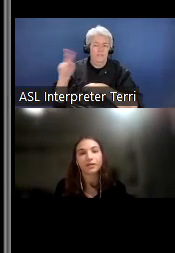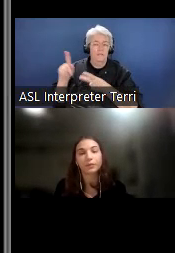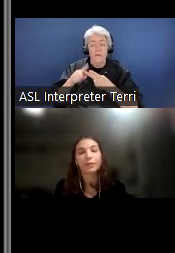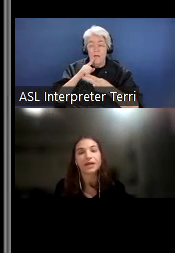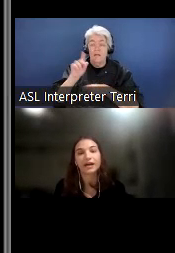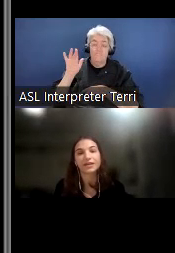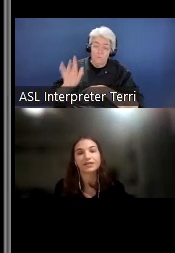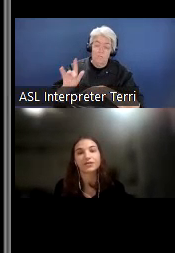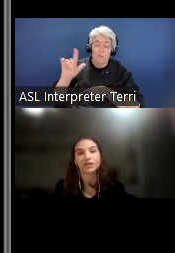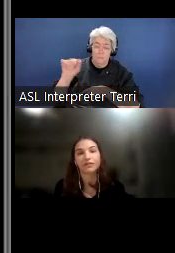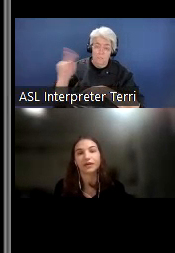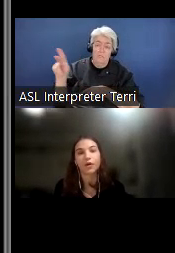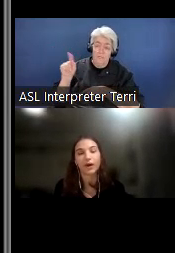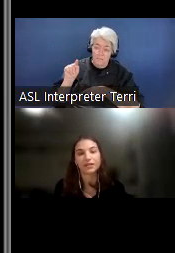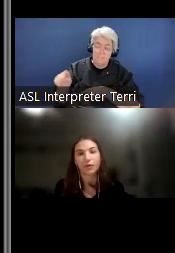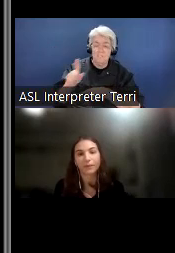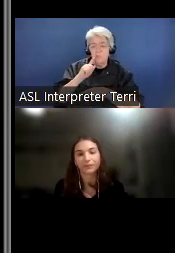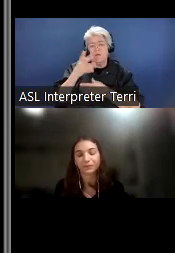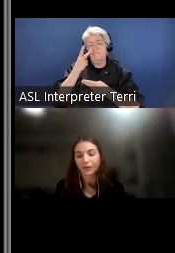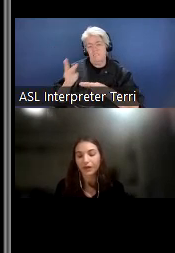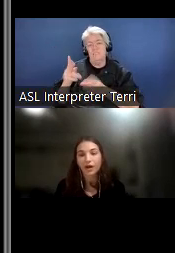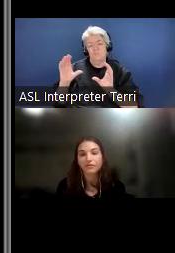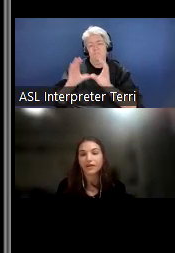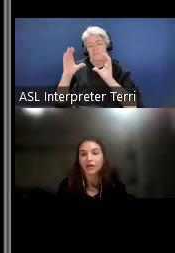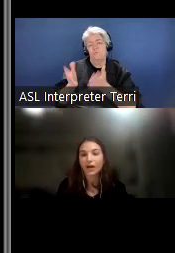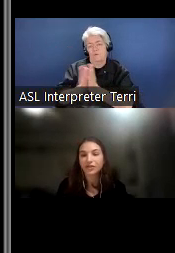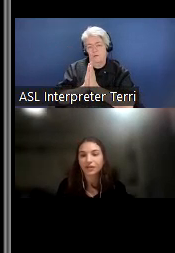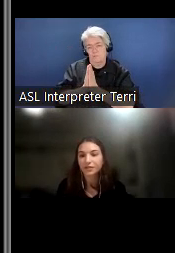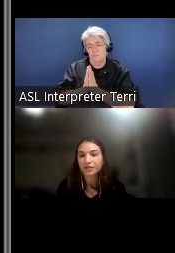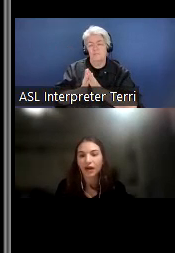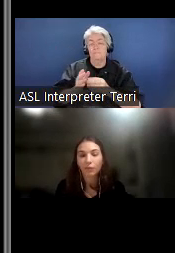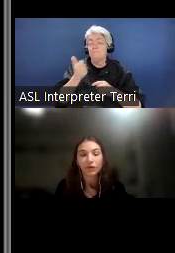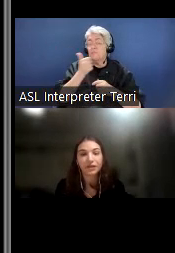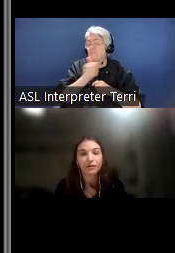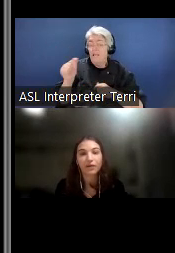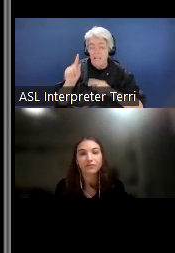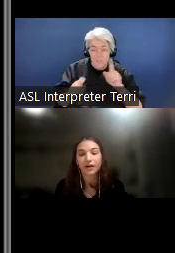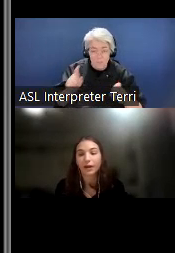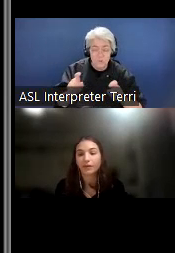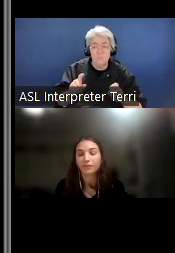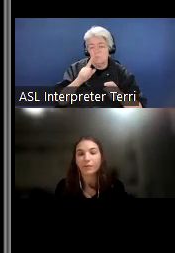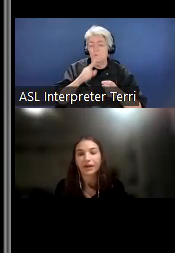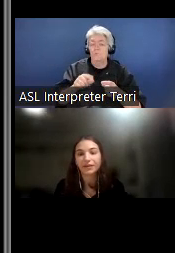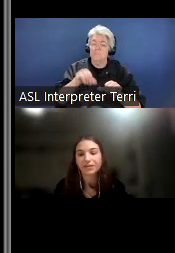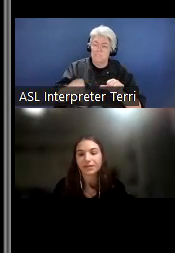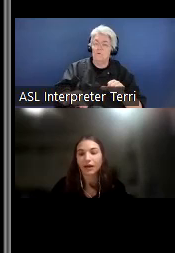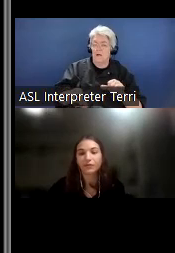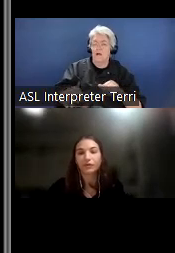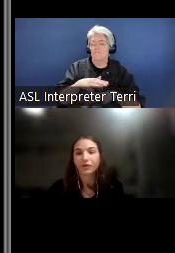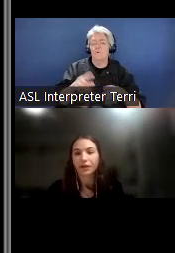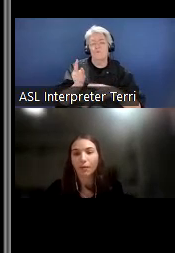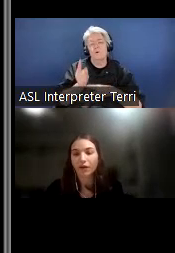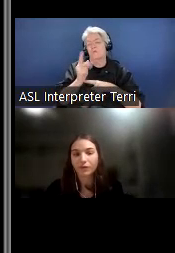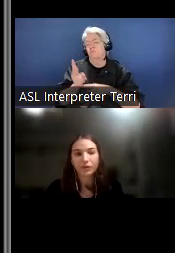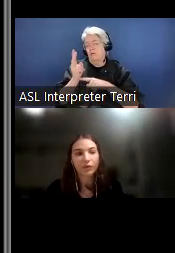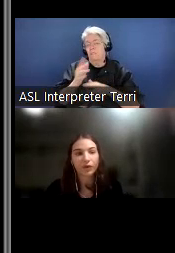on that link, you'll be able to access the certificate request form. If you have any questions, we'll stick around for a couple of more minutes.